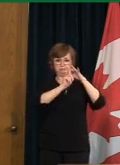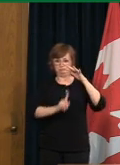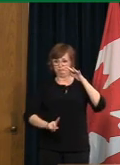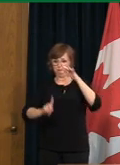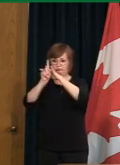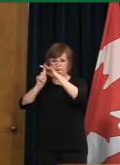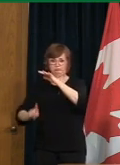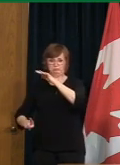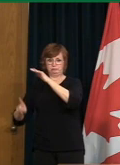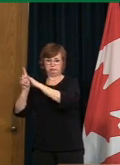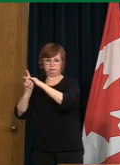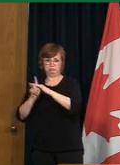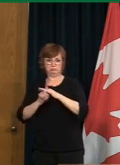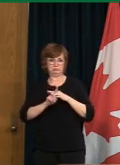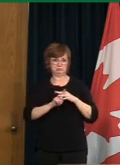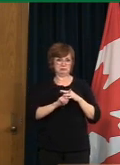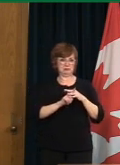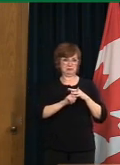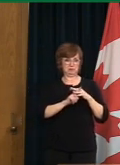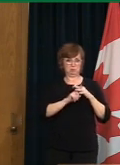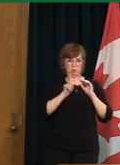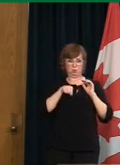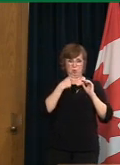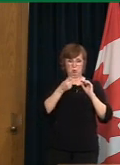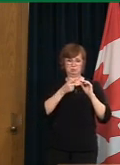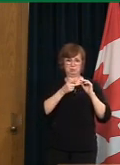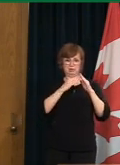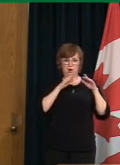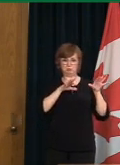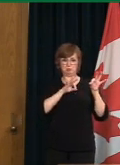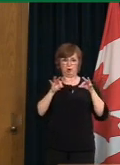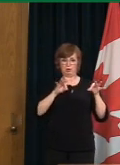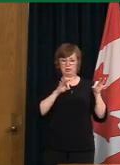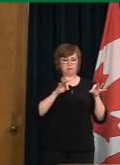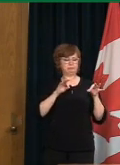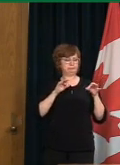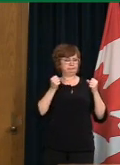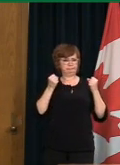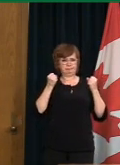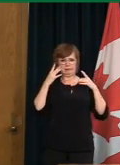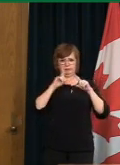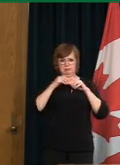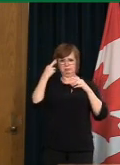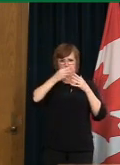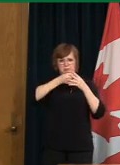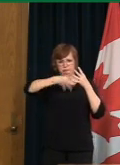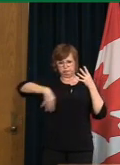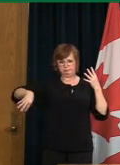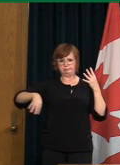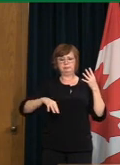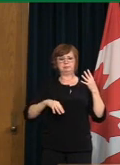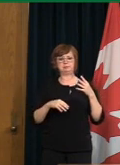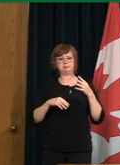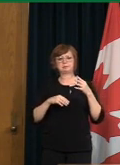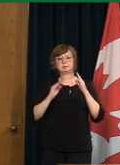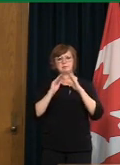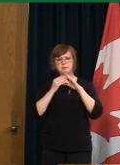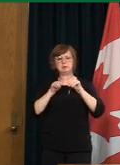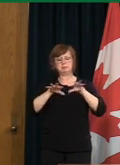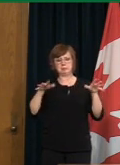inside and outside of our homes. And that's why we need to enact a number of different measures to get our numbers under